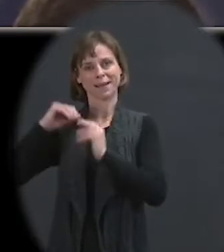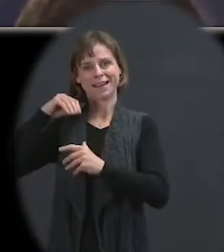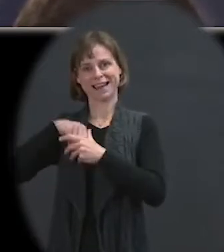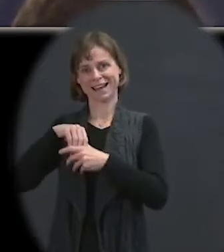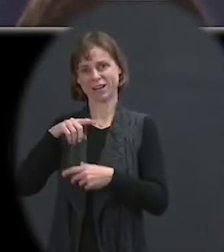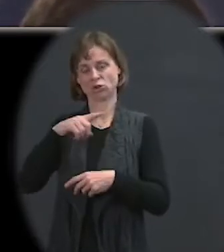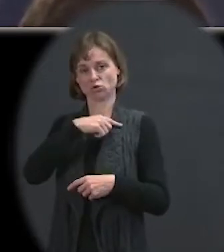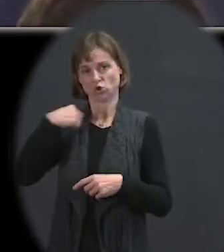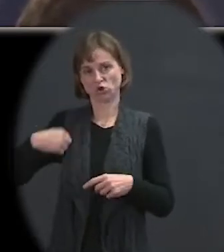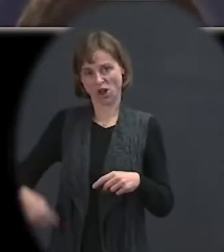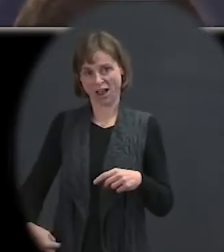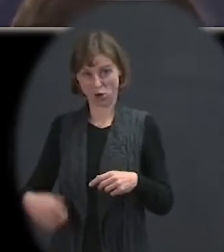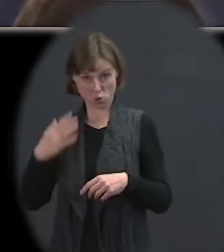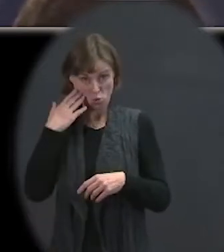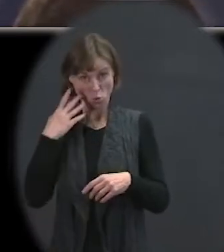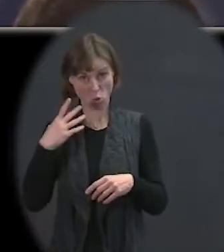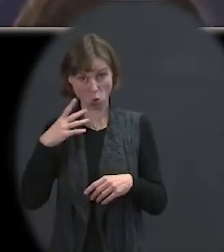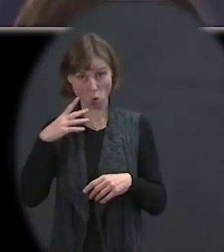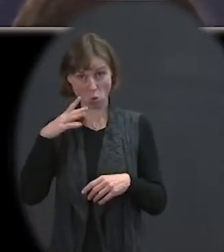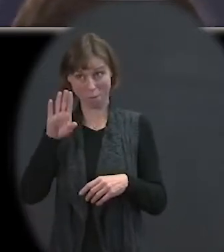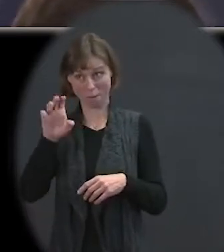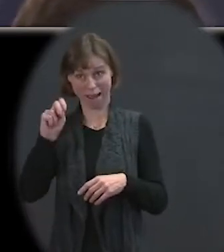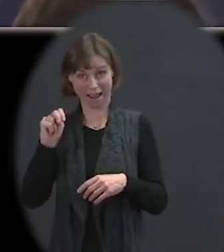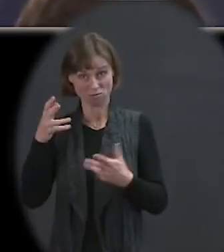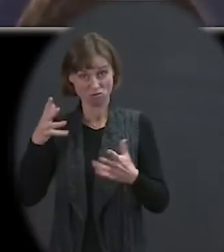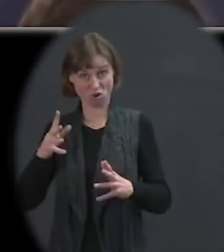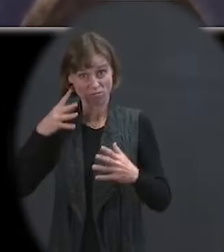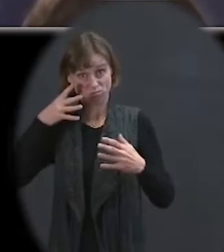Biden has made a determination on whether or not